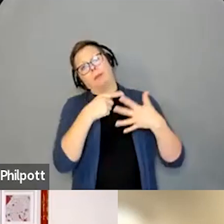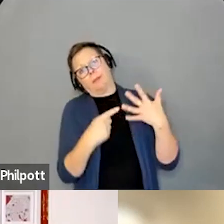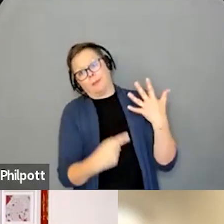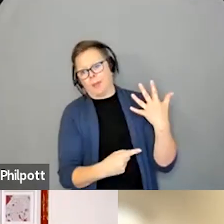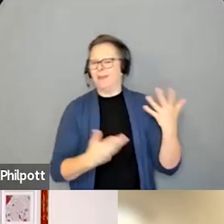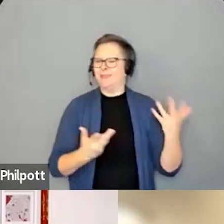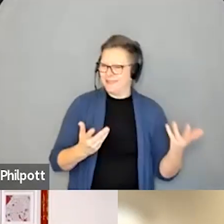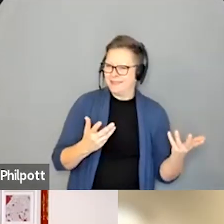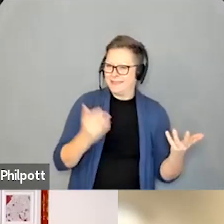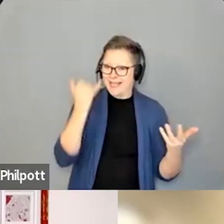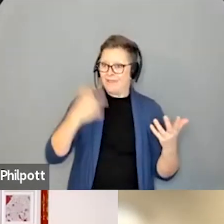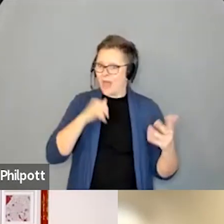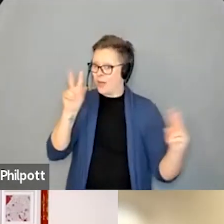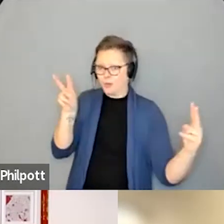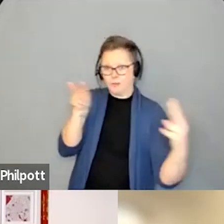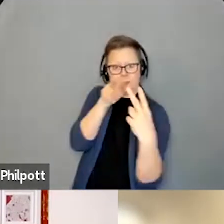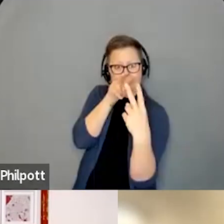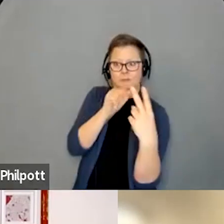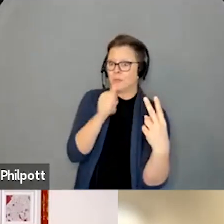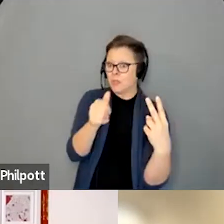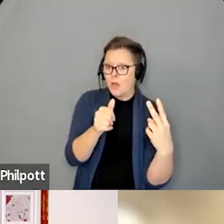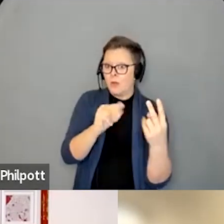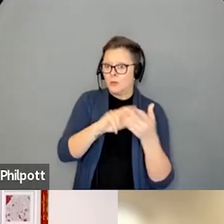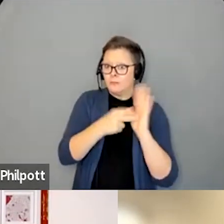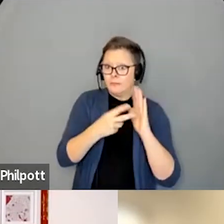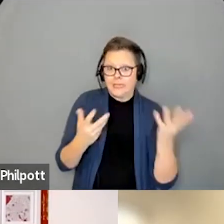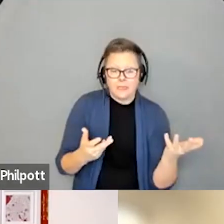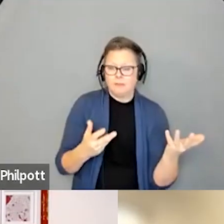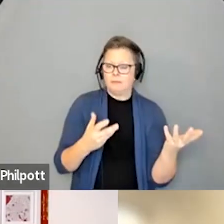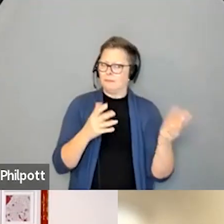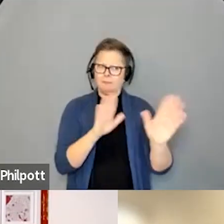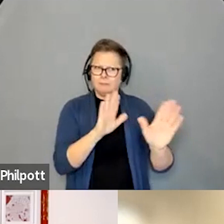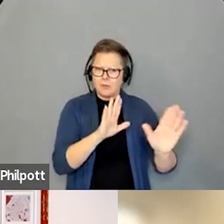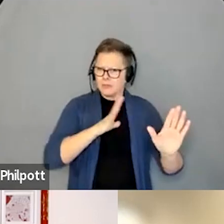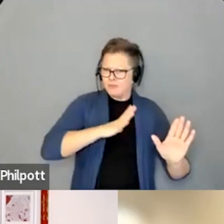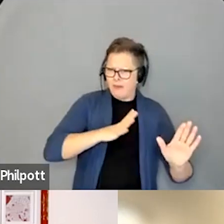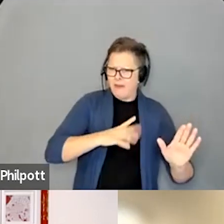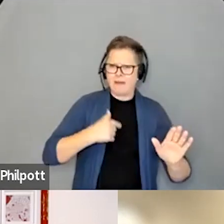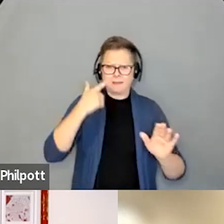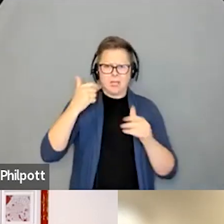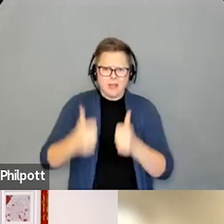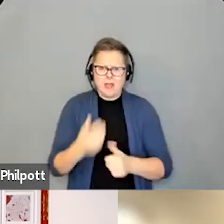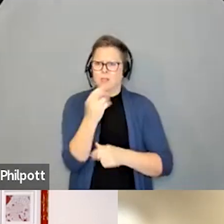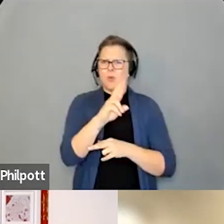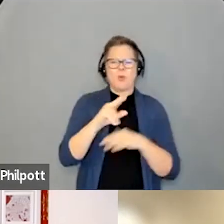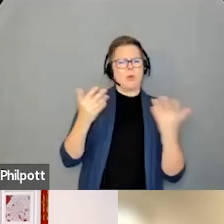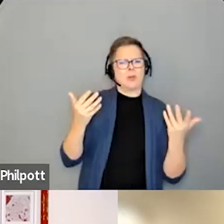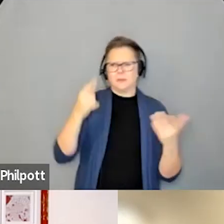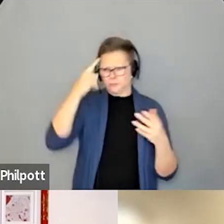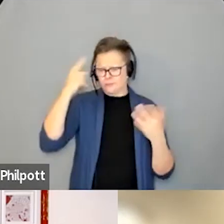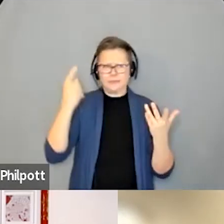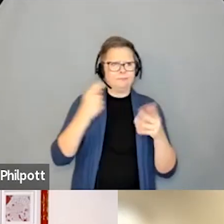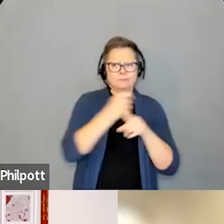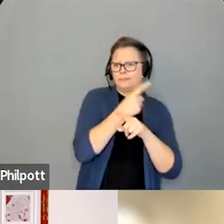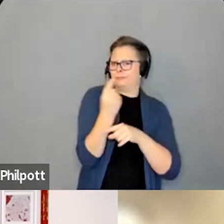not making eye contact with you is not a crime because of neurodivergence or because of sight loss or because of whatever, right? And